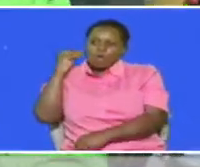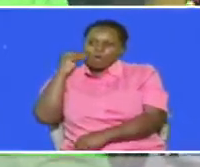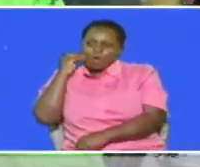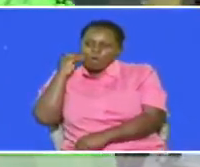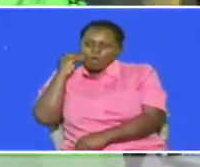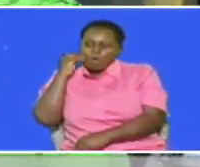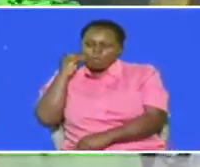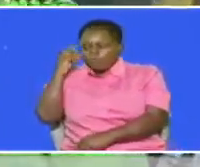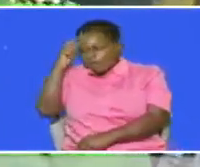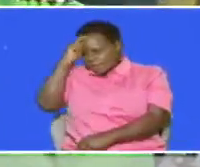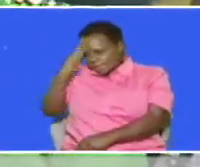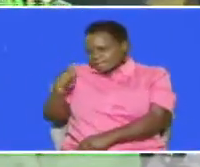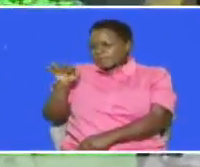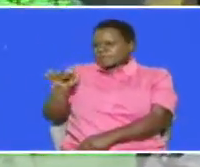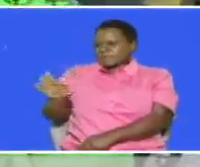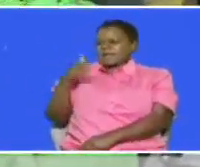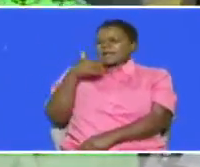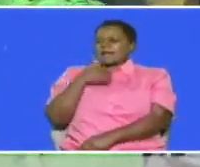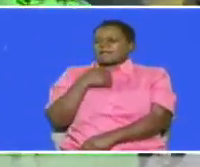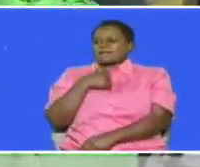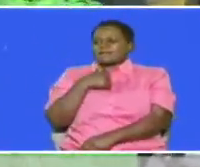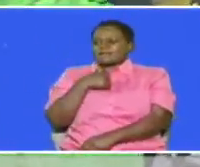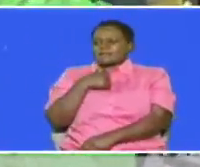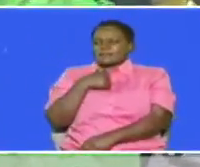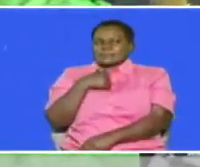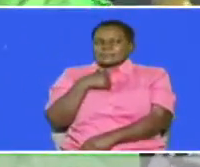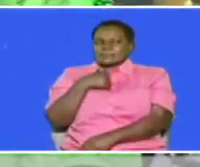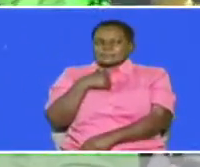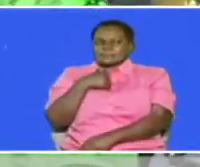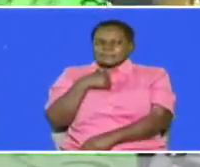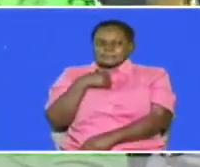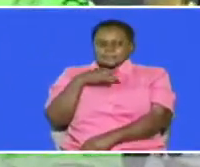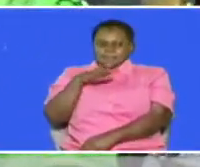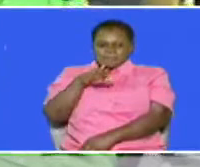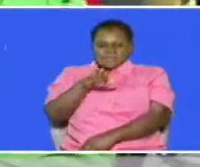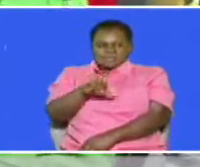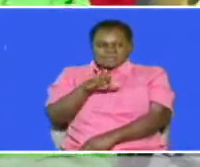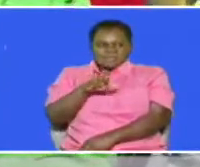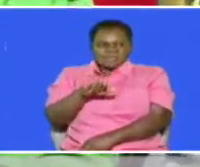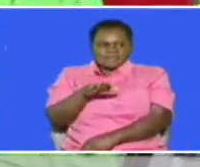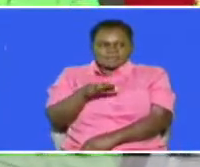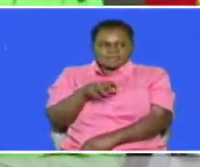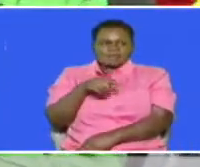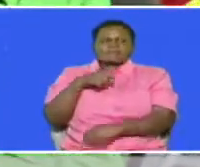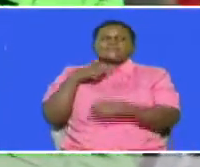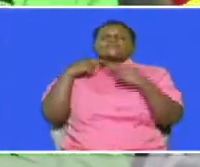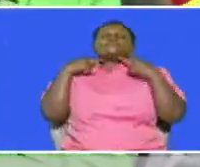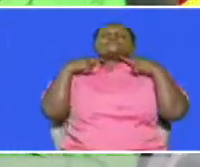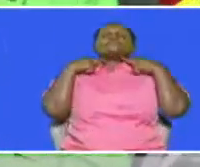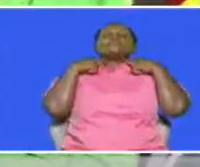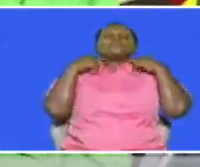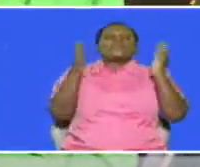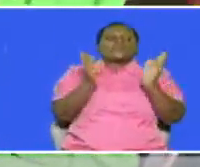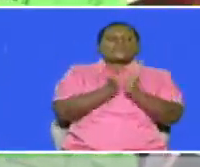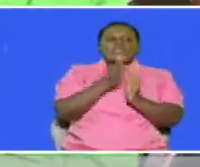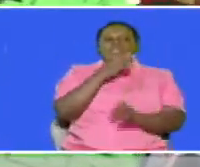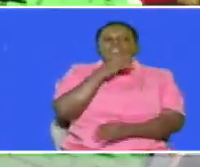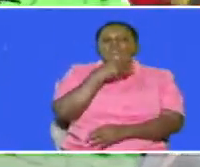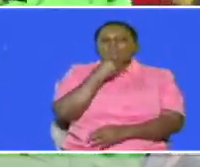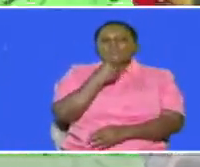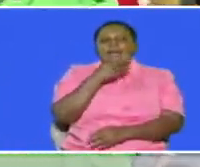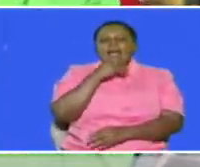pole na heshima yake. Vile wewe umejifunga minyororo na huyu mzee